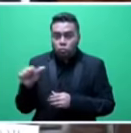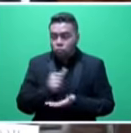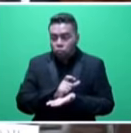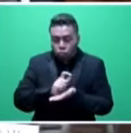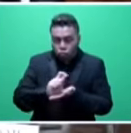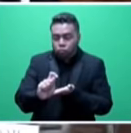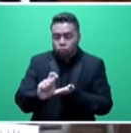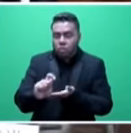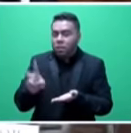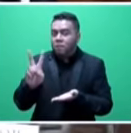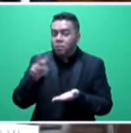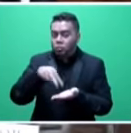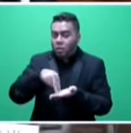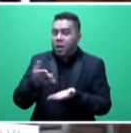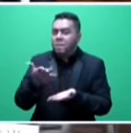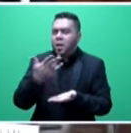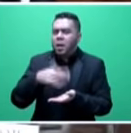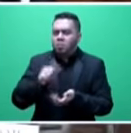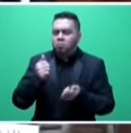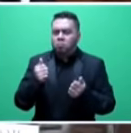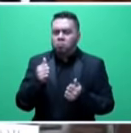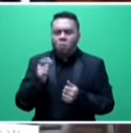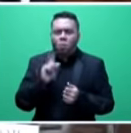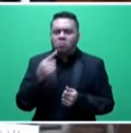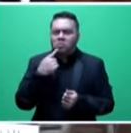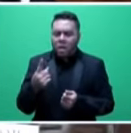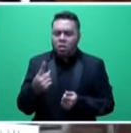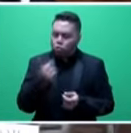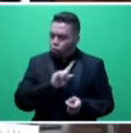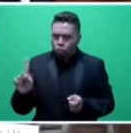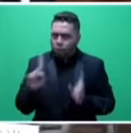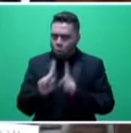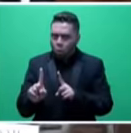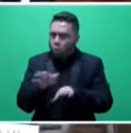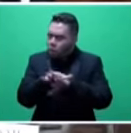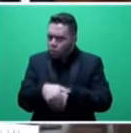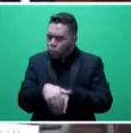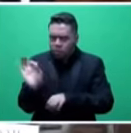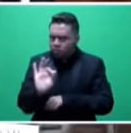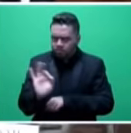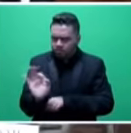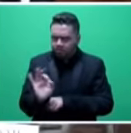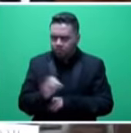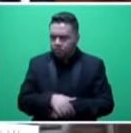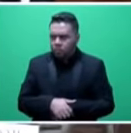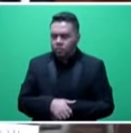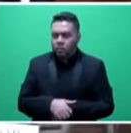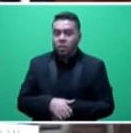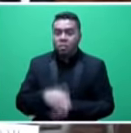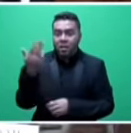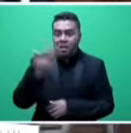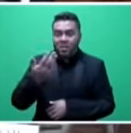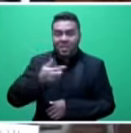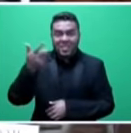stand up to what it preaches. Mr. Speaker, sir, I say this in the spirit of the 1997 Constitution,